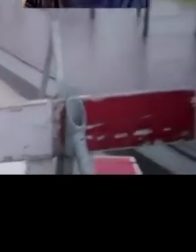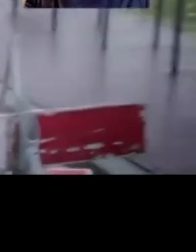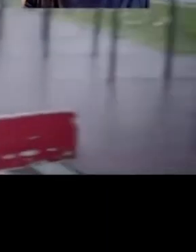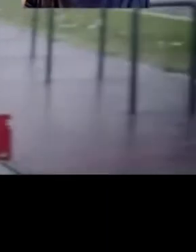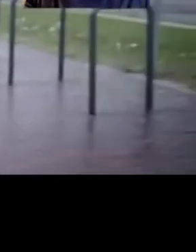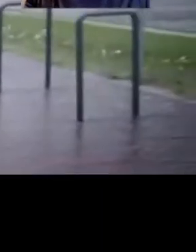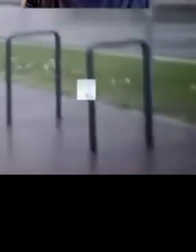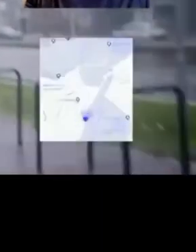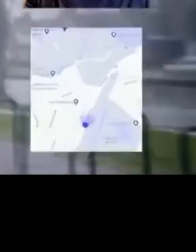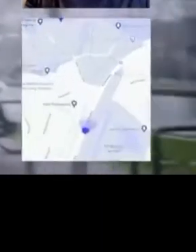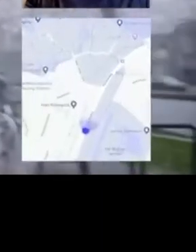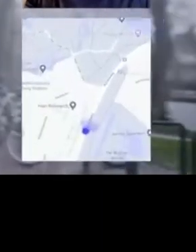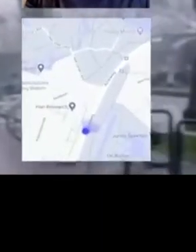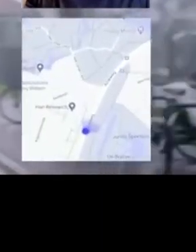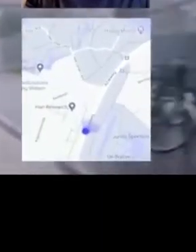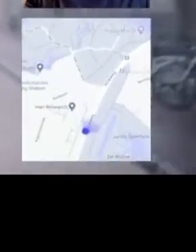wait, I'll share my location.